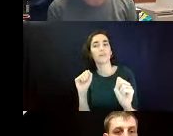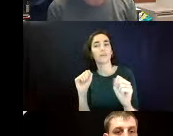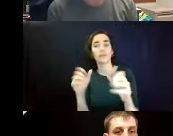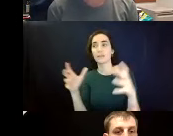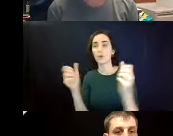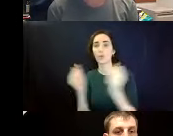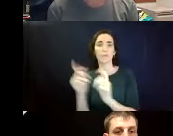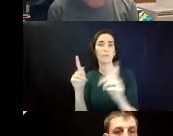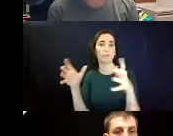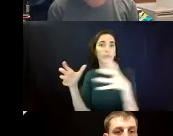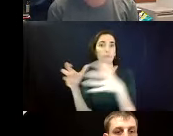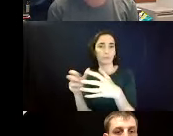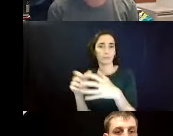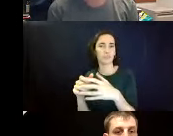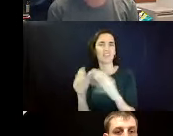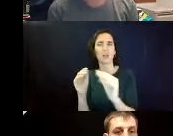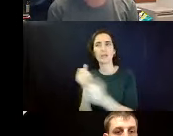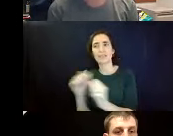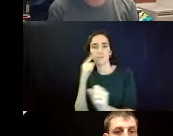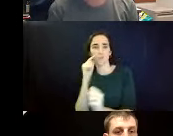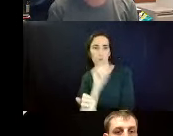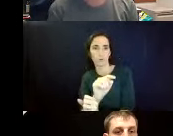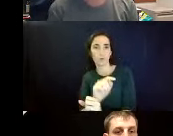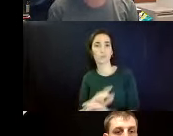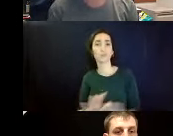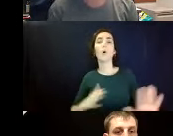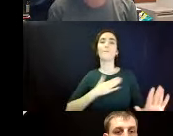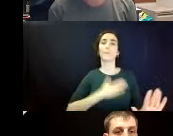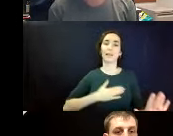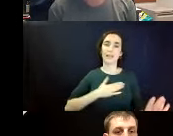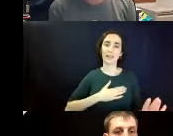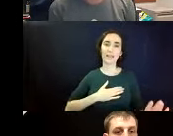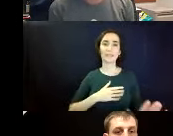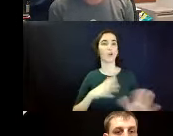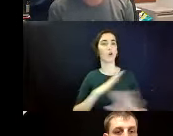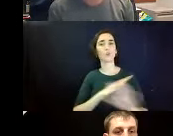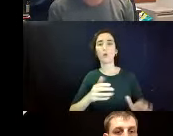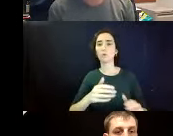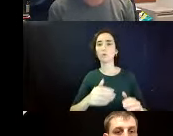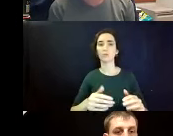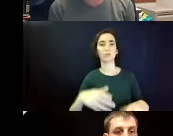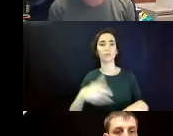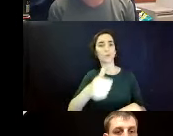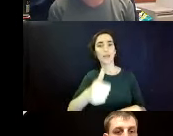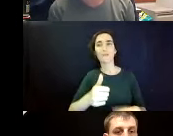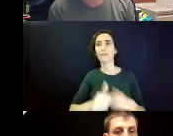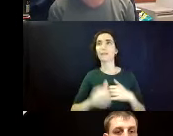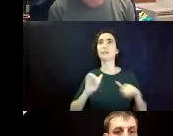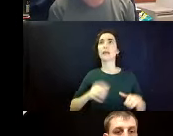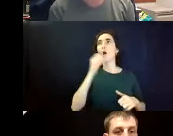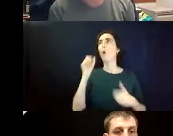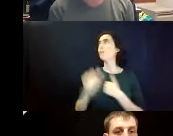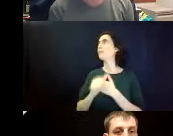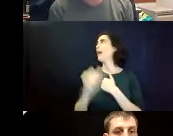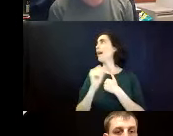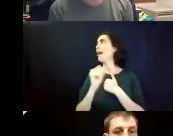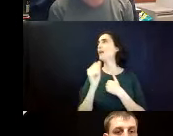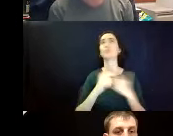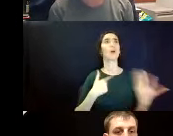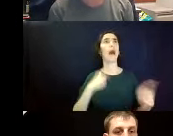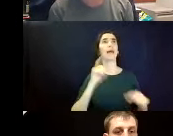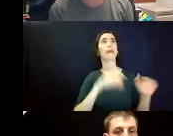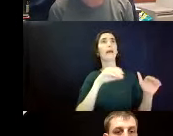So please do not, put people's lives at risk, or I'm going to take my risk and I'm just going to stay at home because I'm thinking you cannot go to